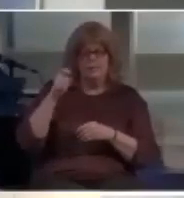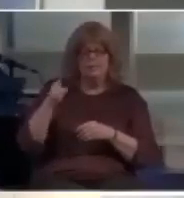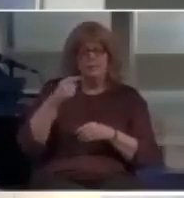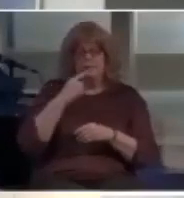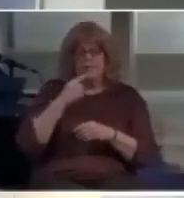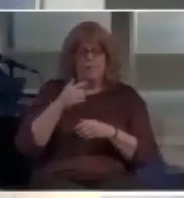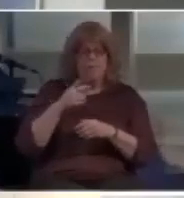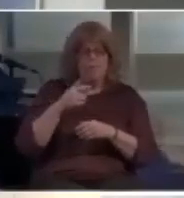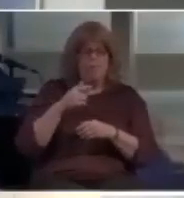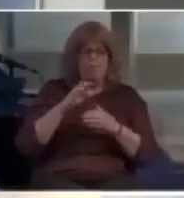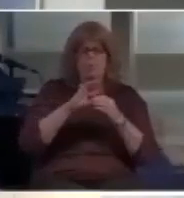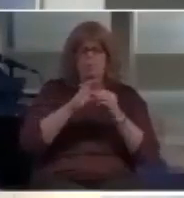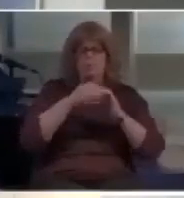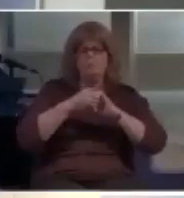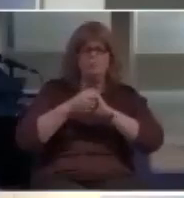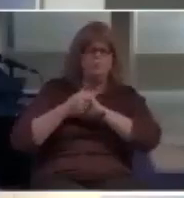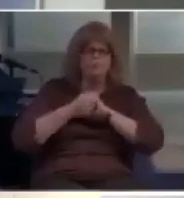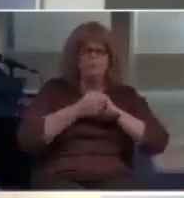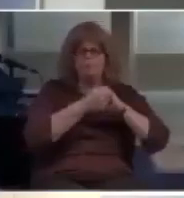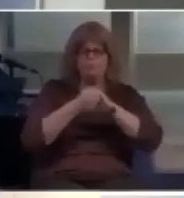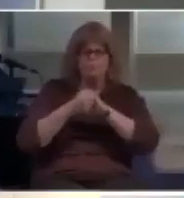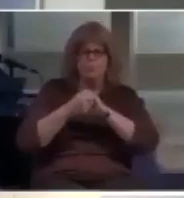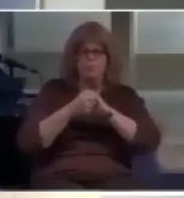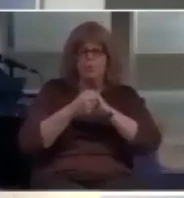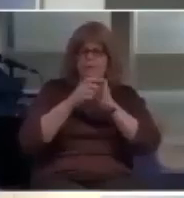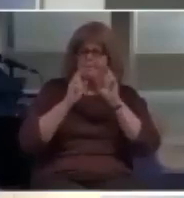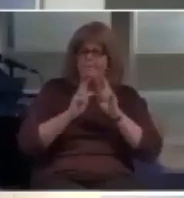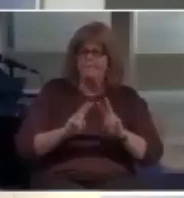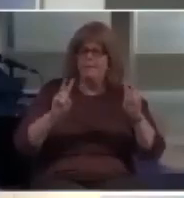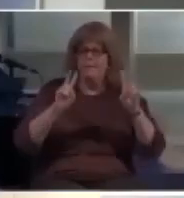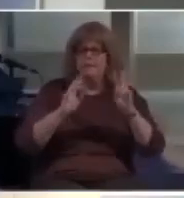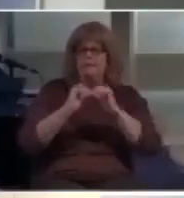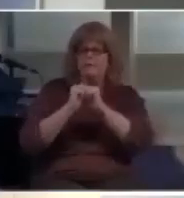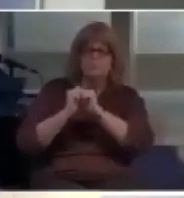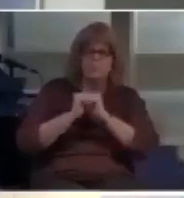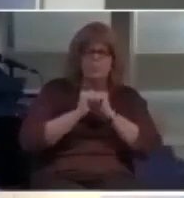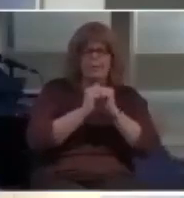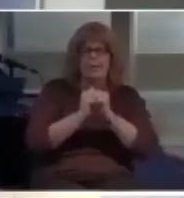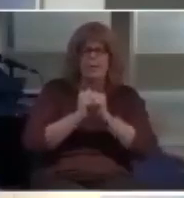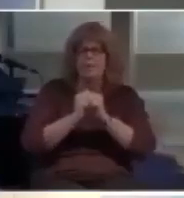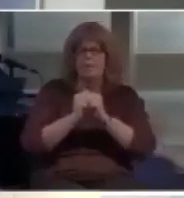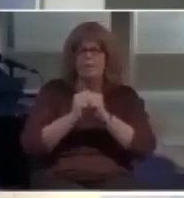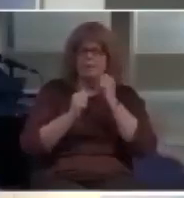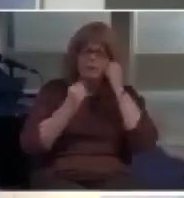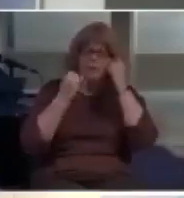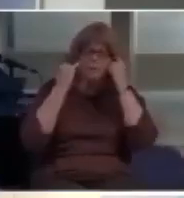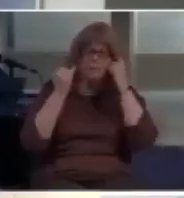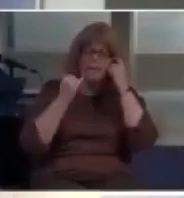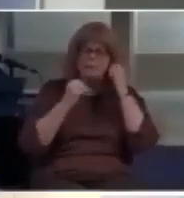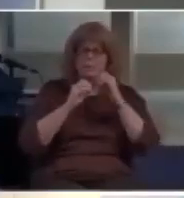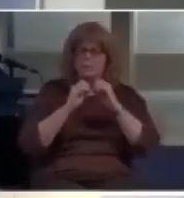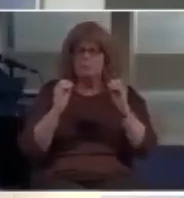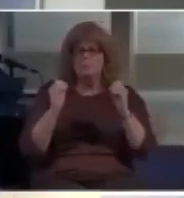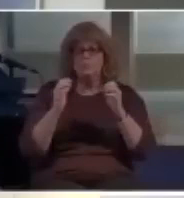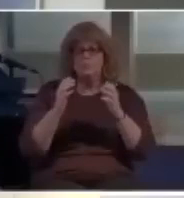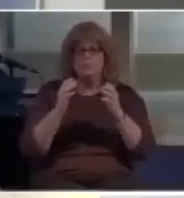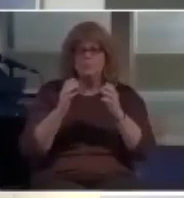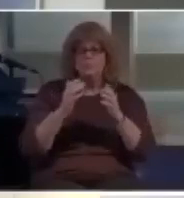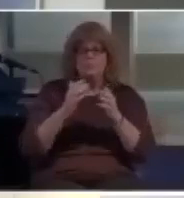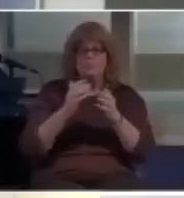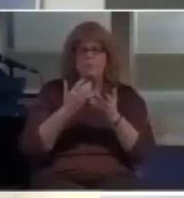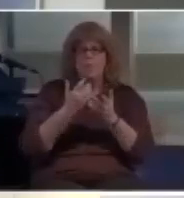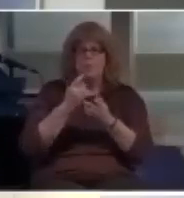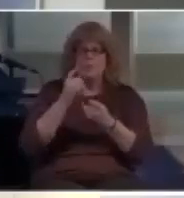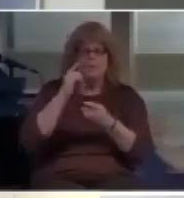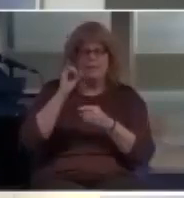claim unity. Look, if we could all just get together, if we could just all imagine there's no, right? You think